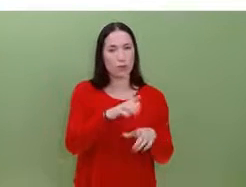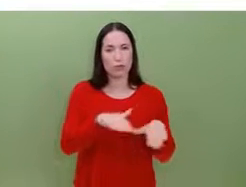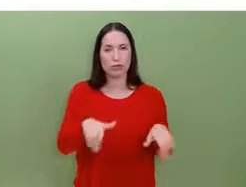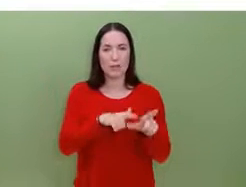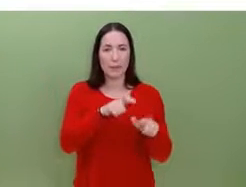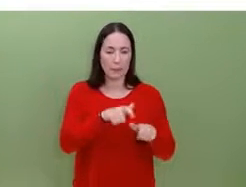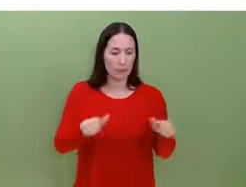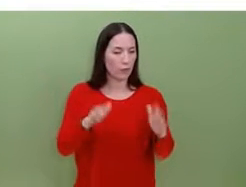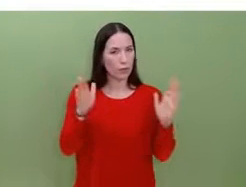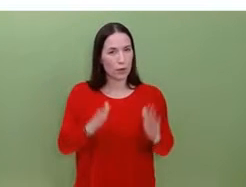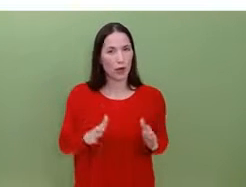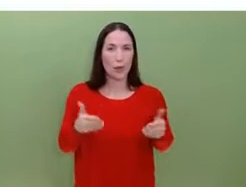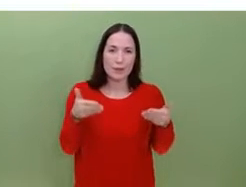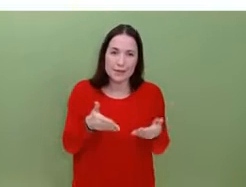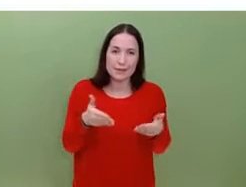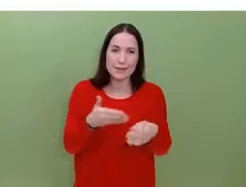interventions.